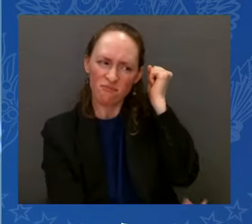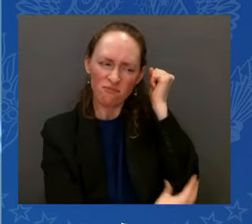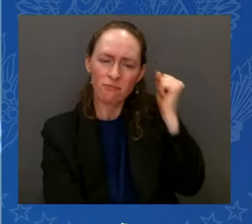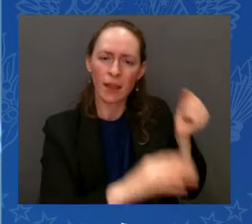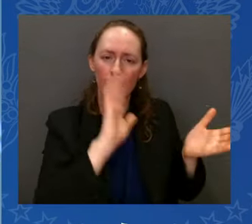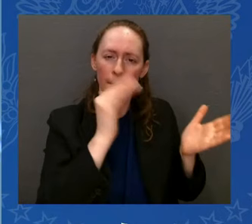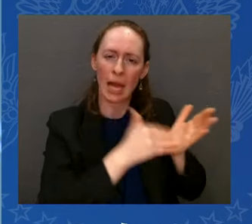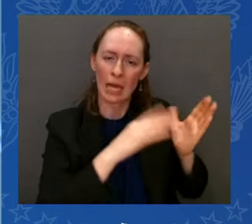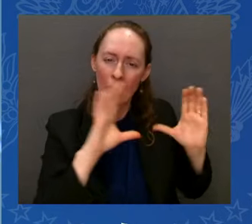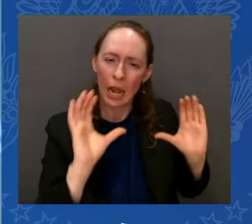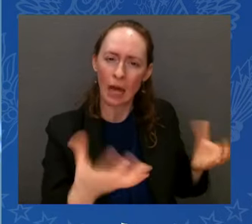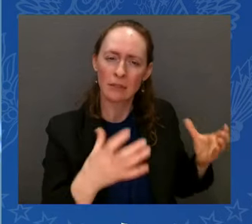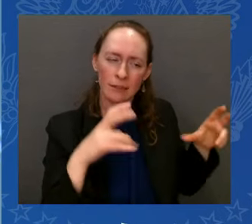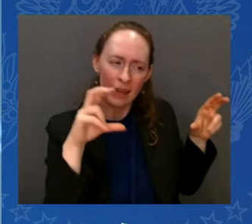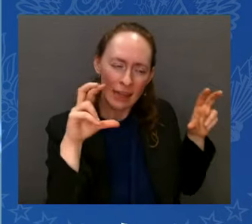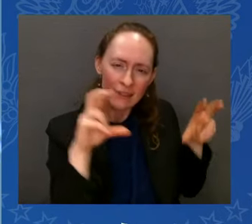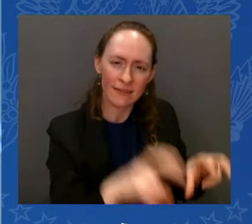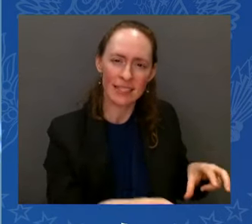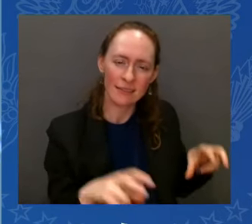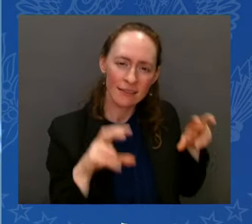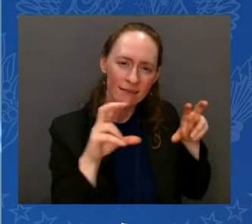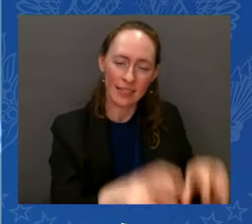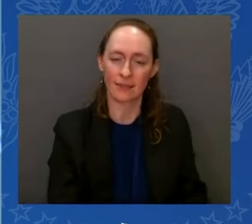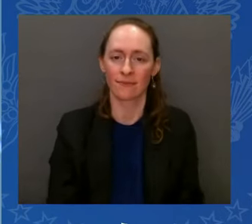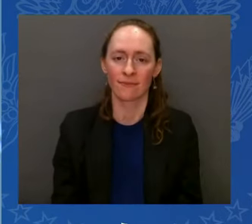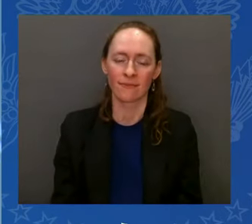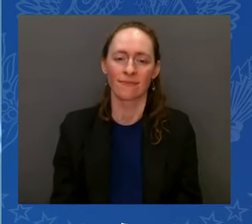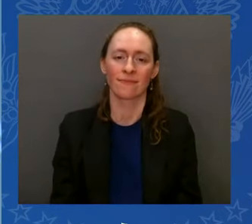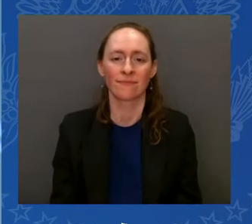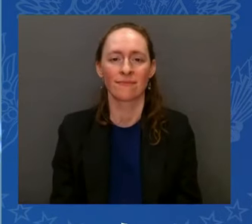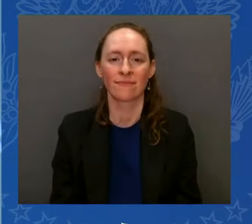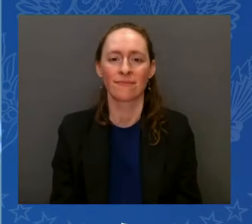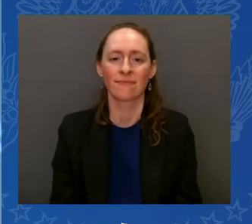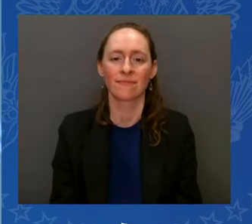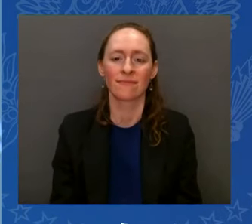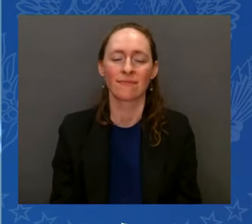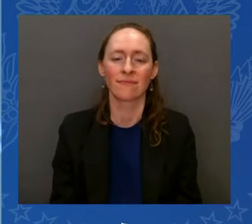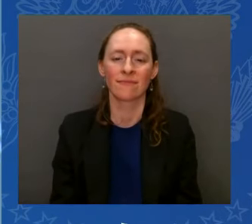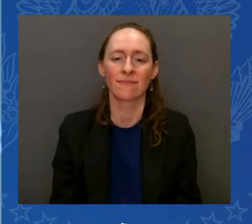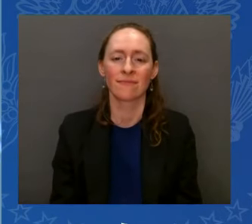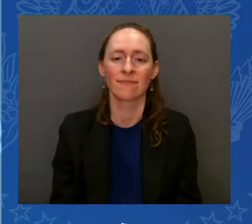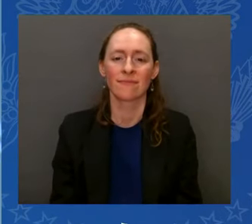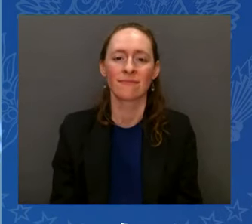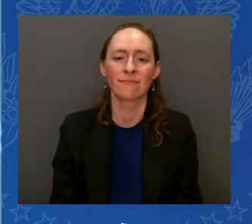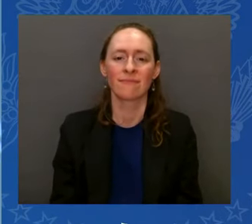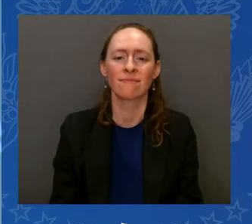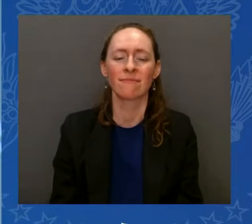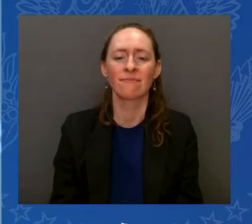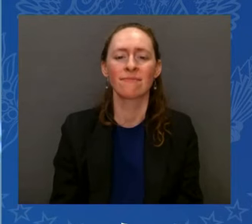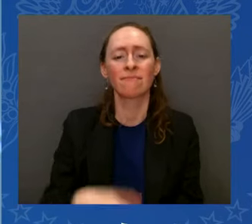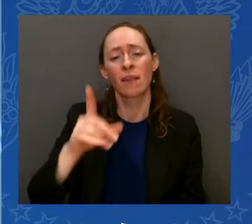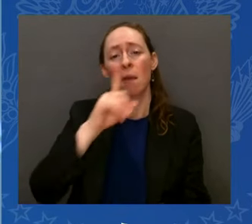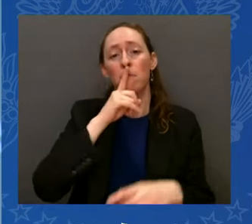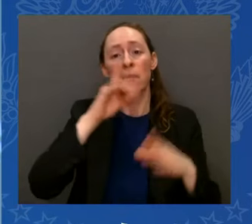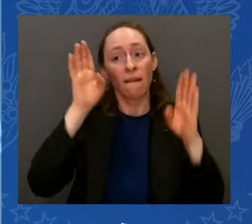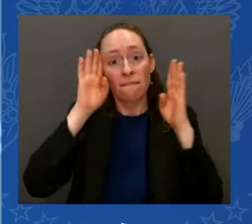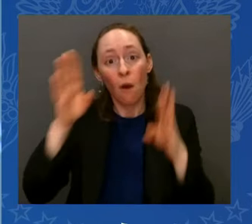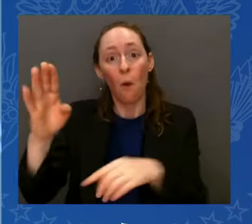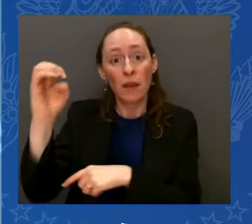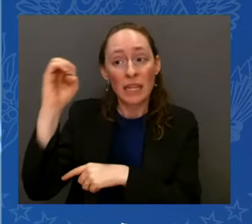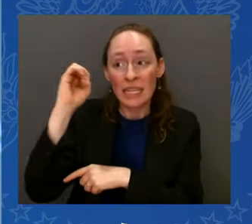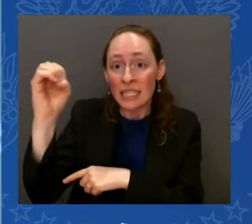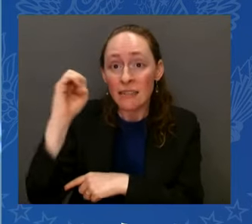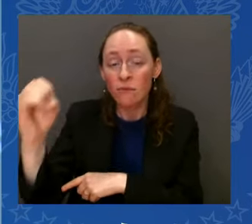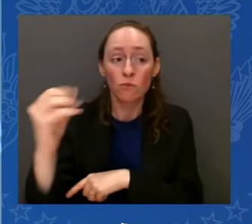on cost and the coast-to-coast areas, but in the heartland. My plan, I refer to as a blue-collar blueprint to rebuild